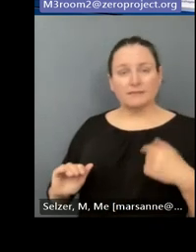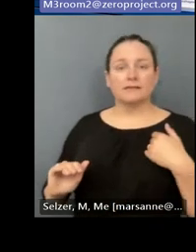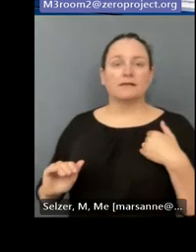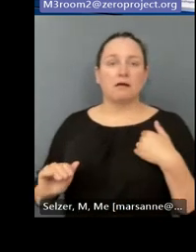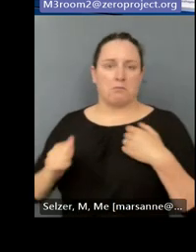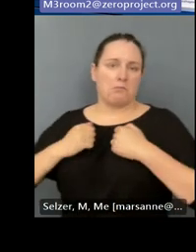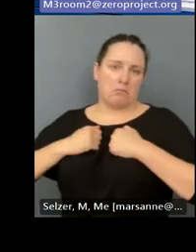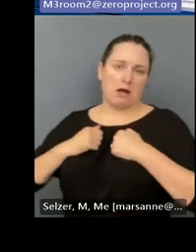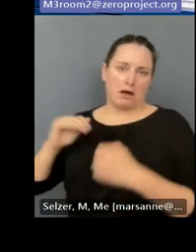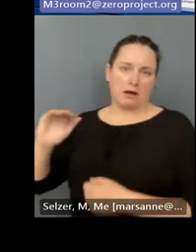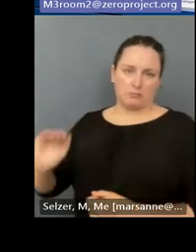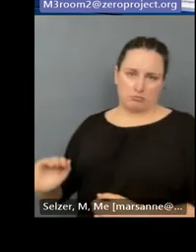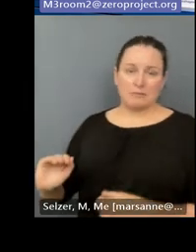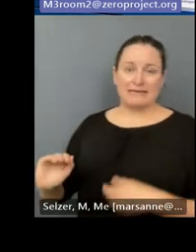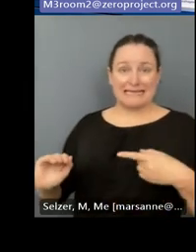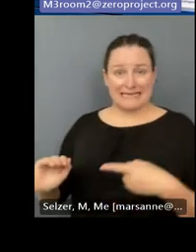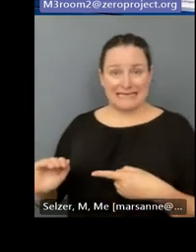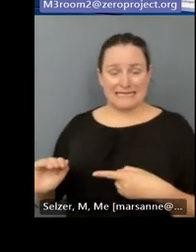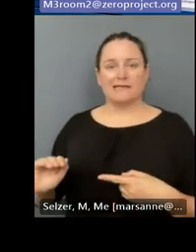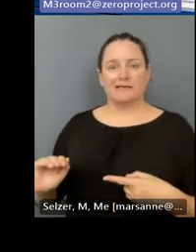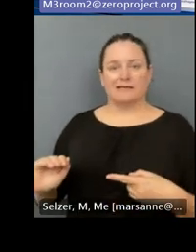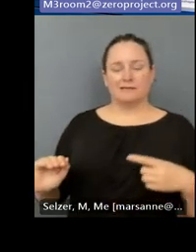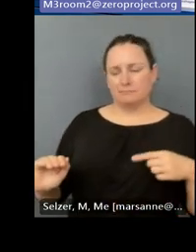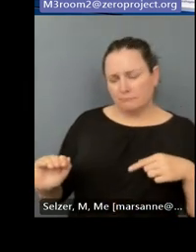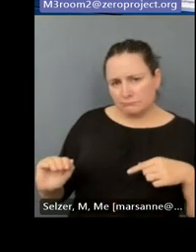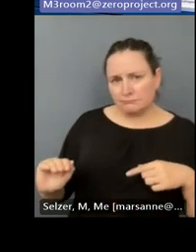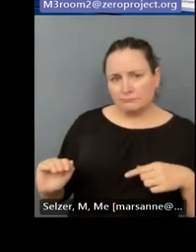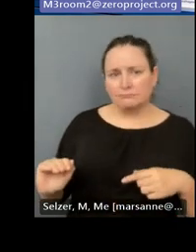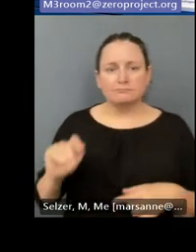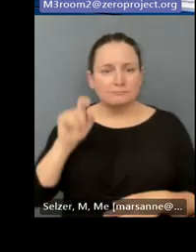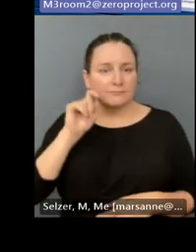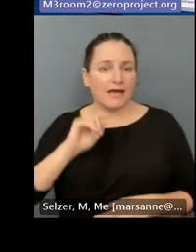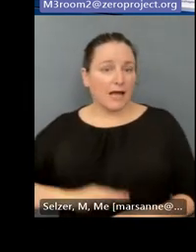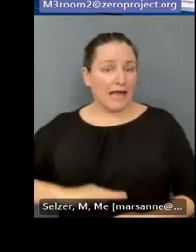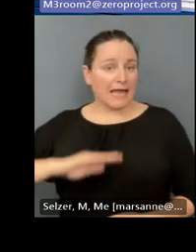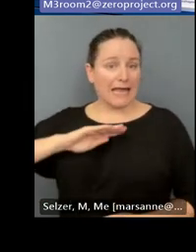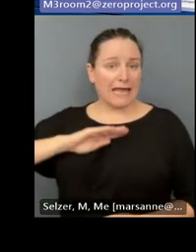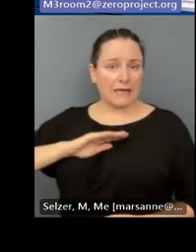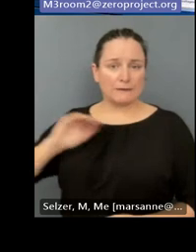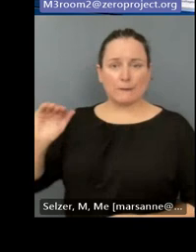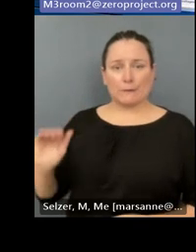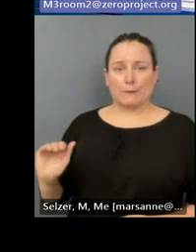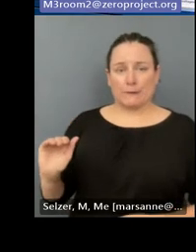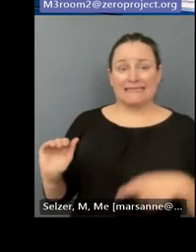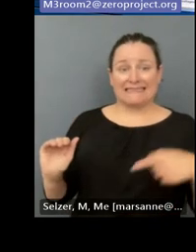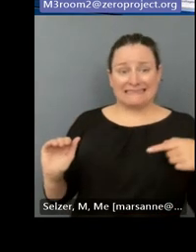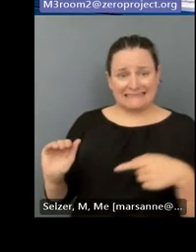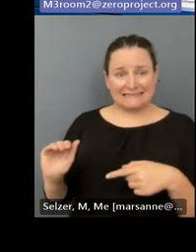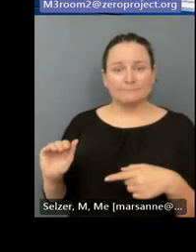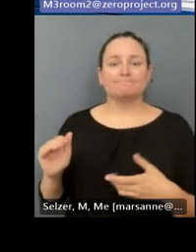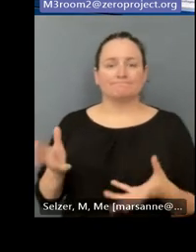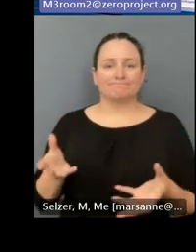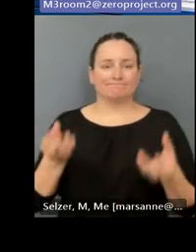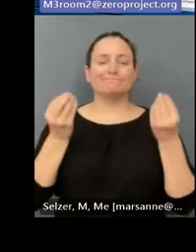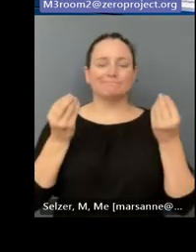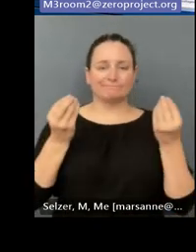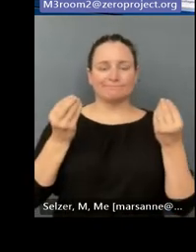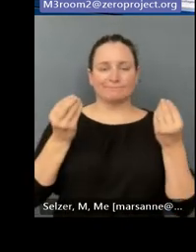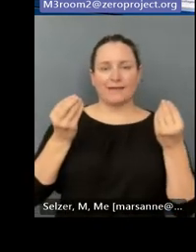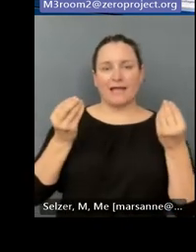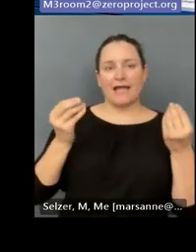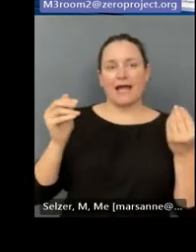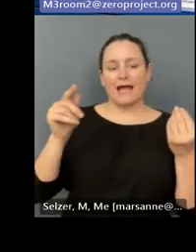at that time, we received his diagnosis that would change our life, Asperger's syndrome. This was a crucial moment